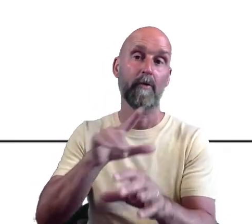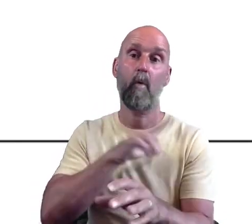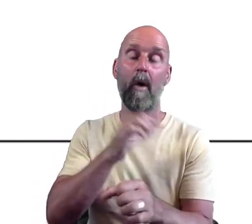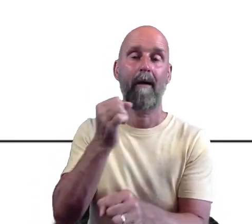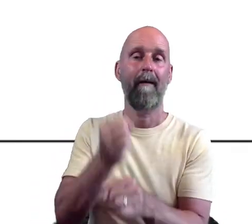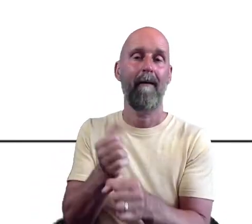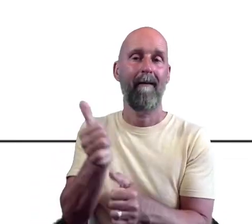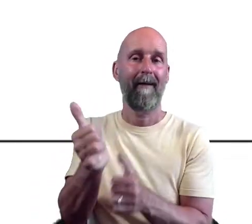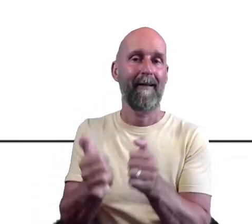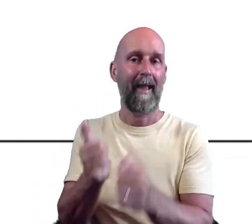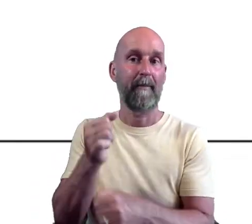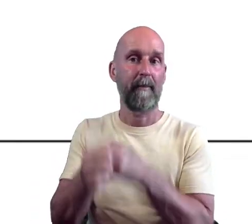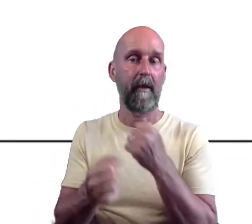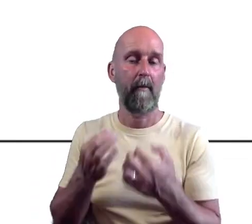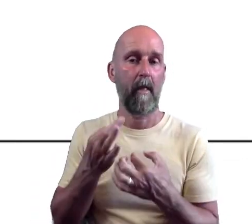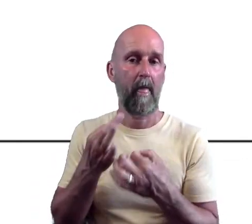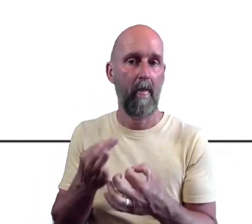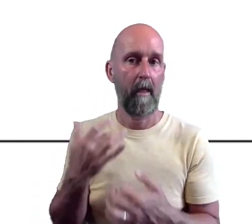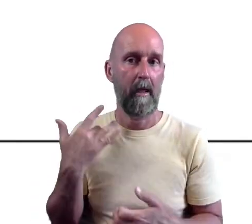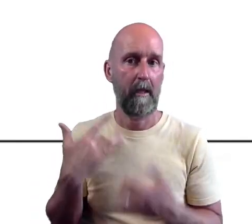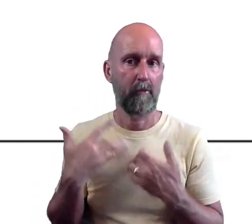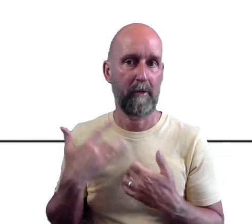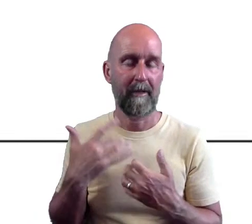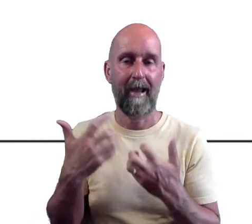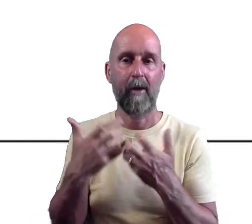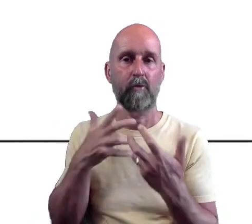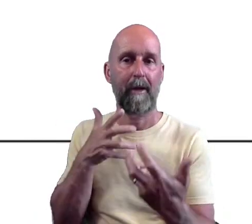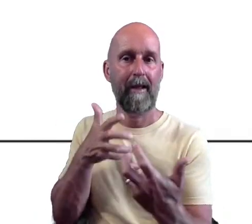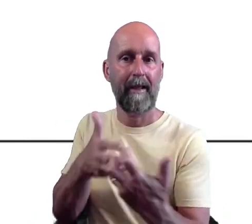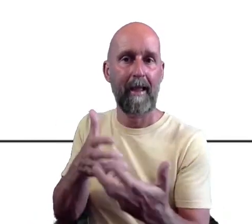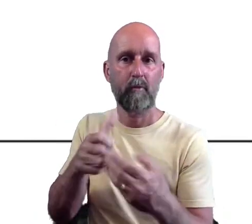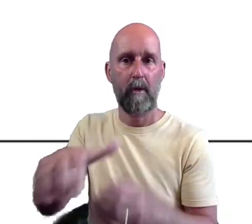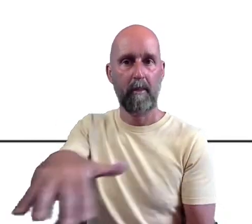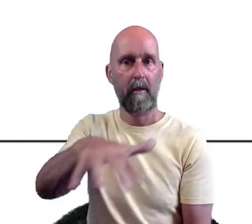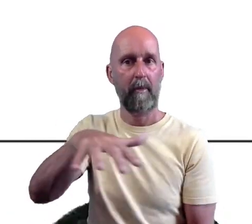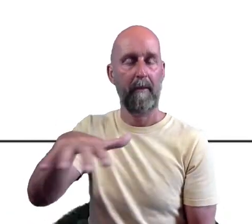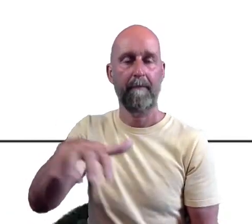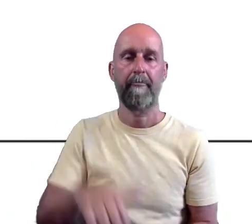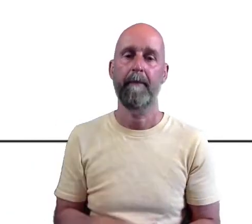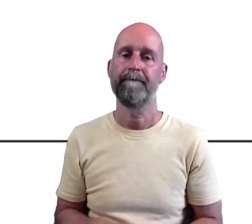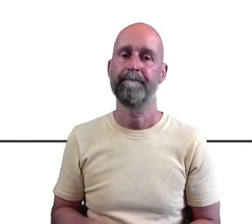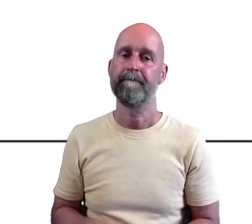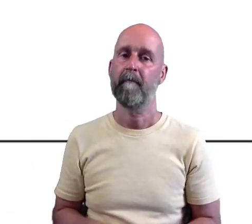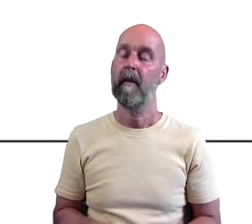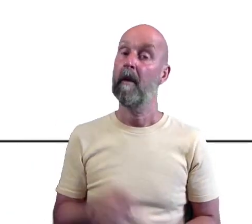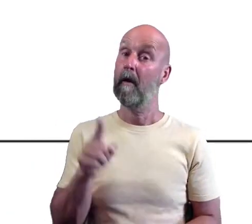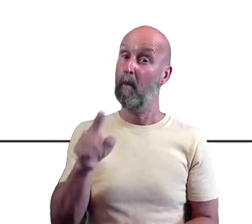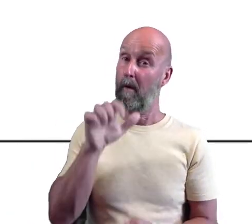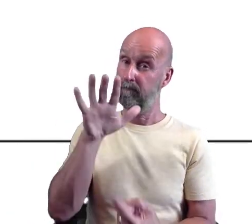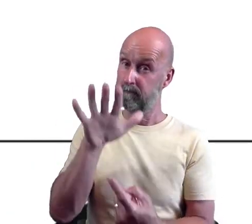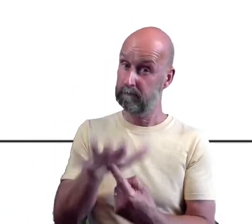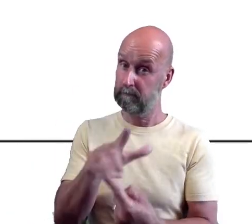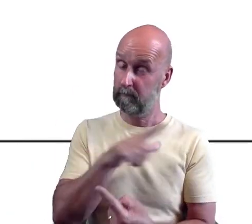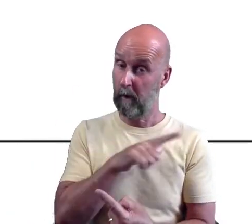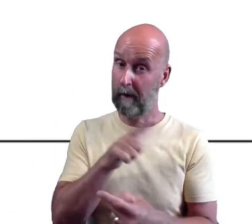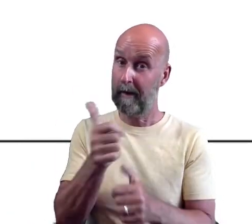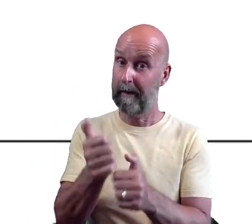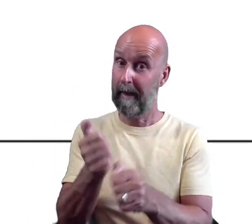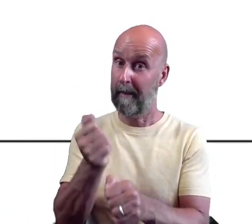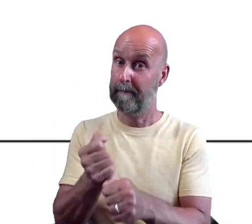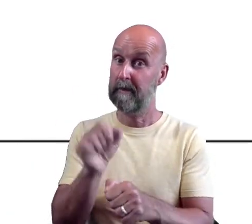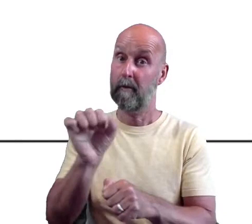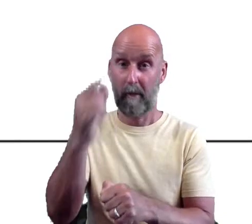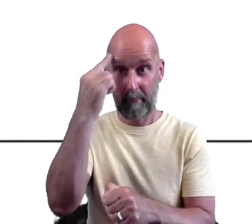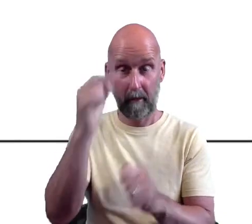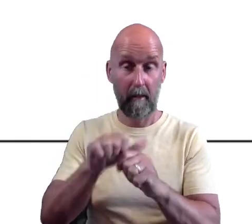really interesting for engaging with place. So I think the thing that really characterizes what games do as media is that the way